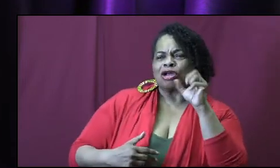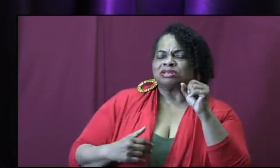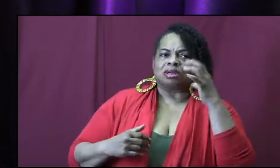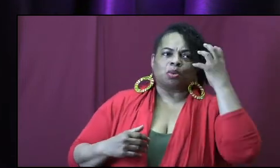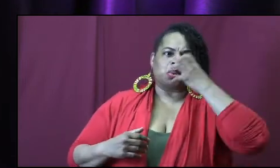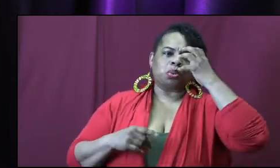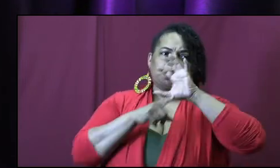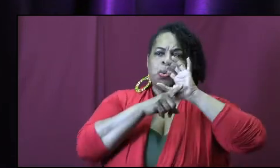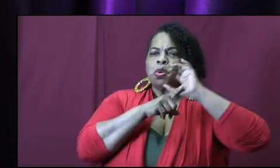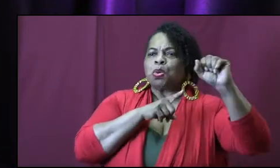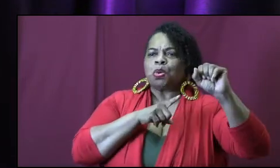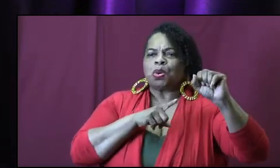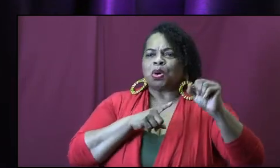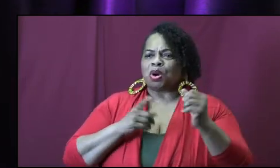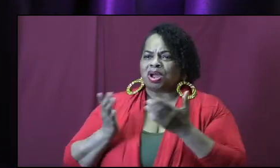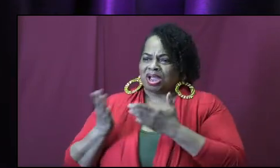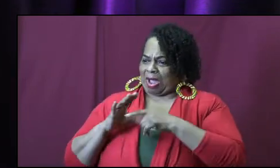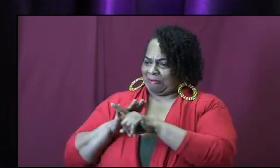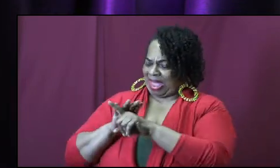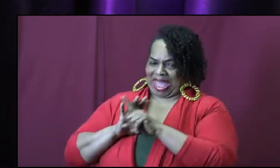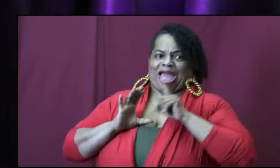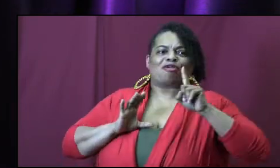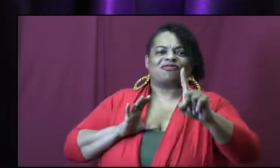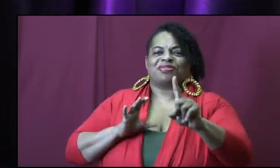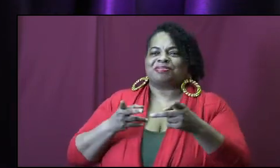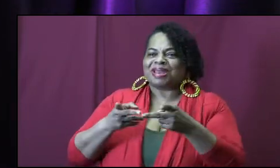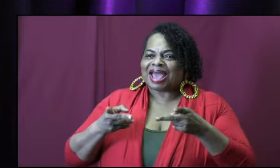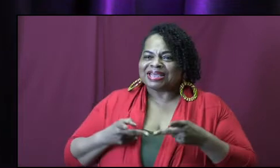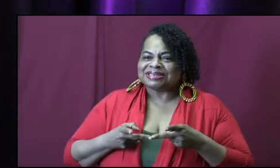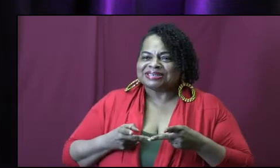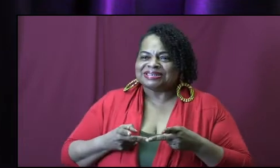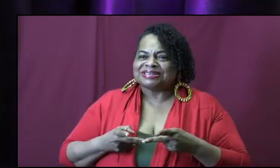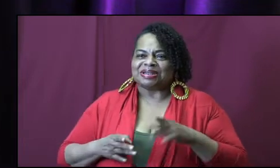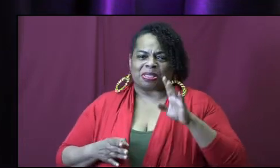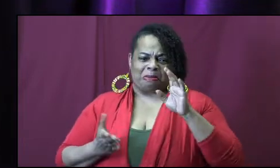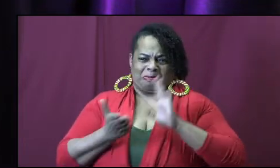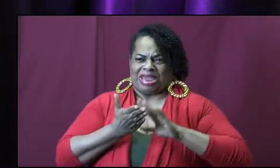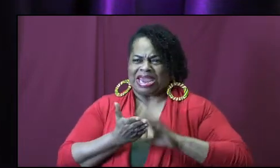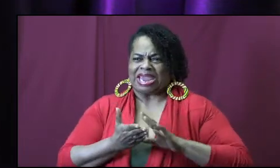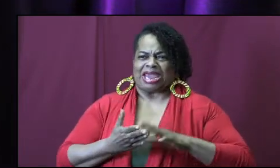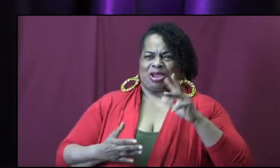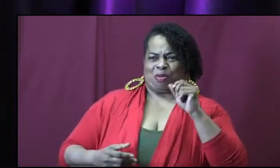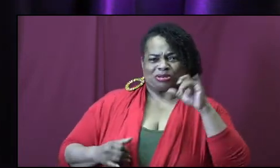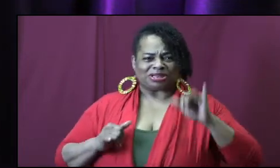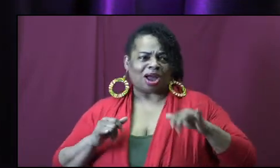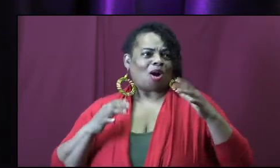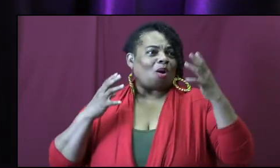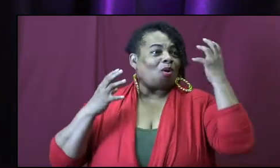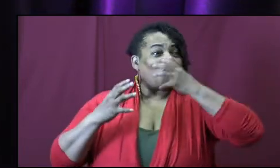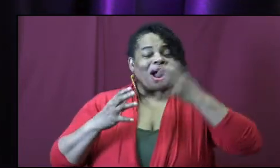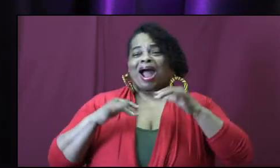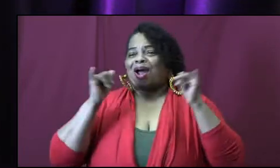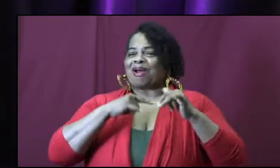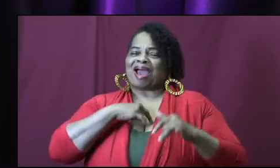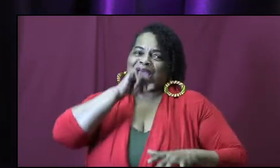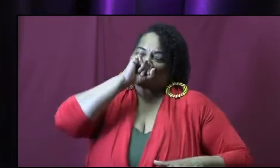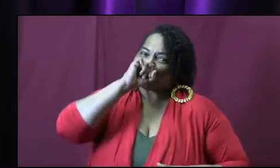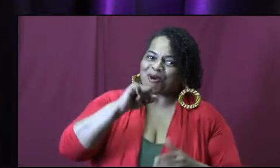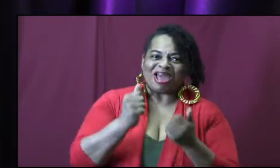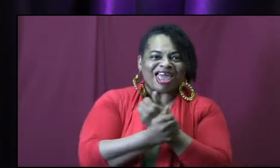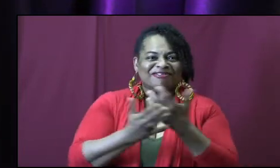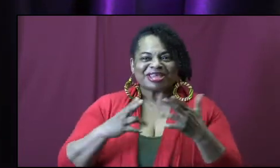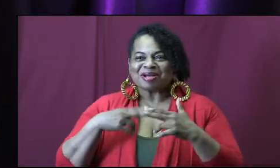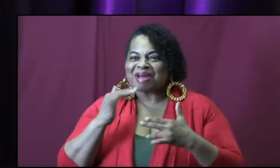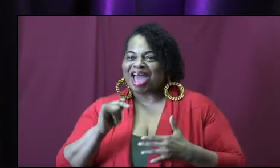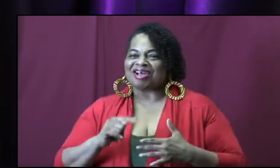the space that I was in, but the beat was hot. I was like, wait, man. I loved everything about it. So not only is